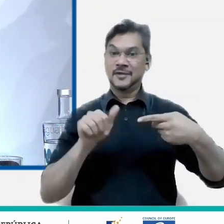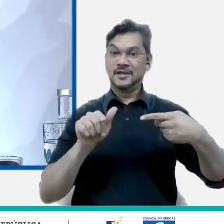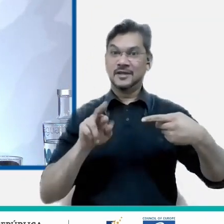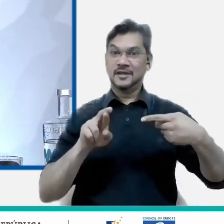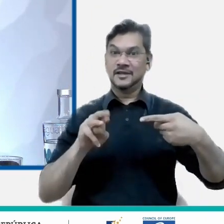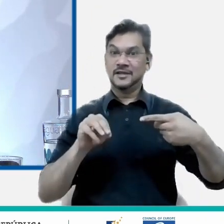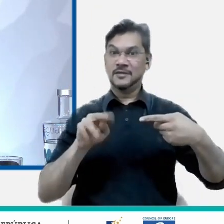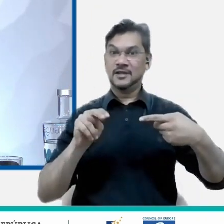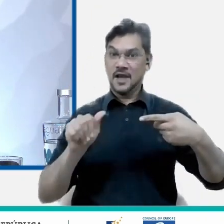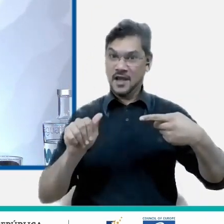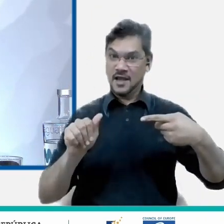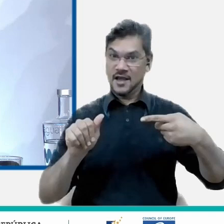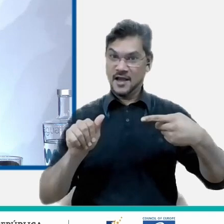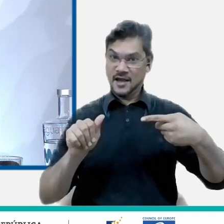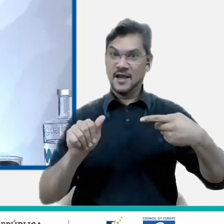Harapetyan,